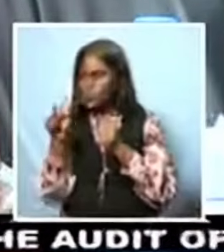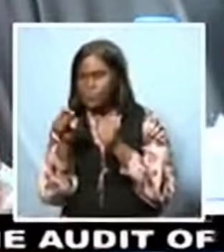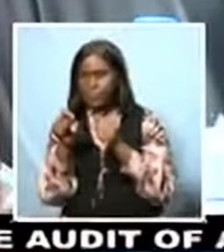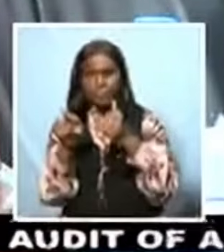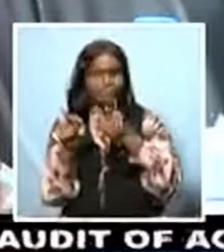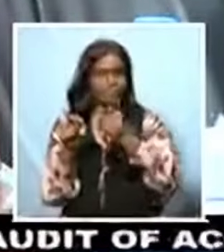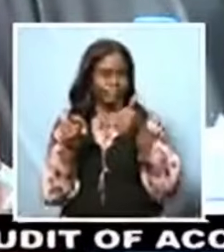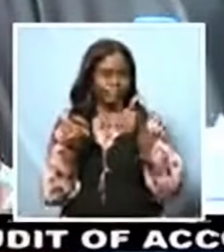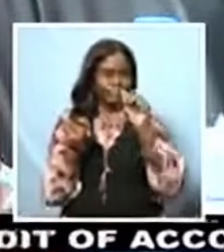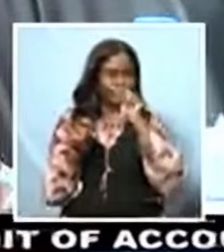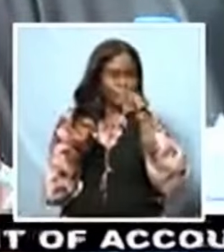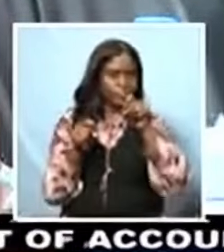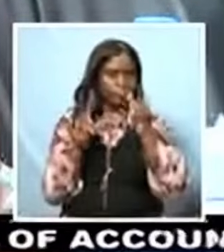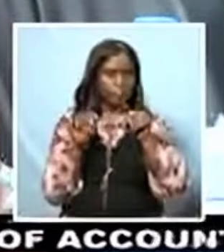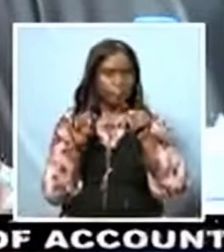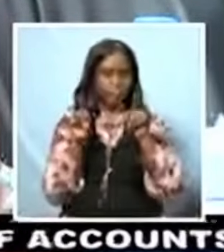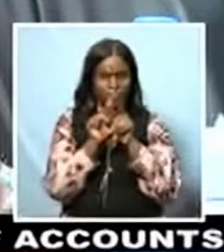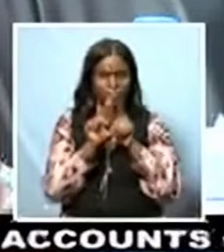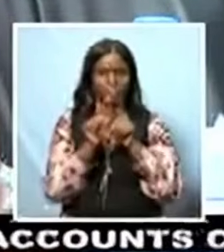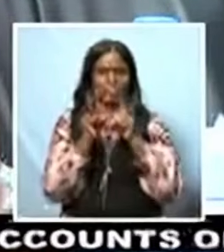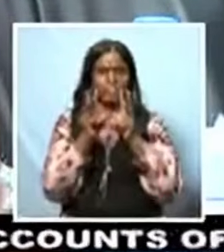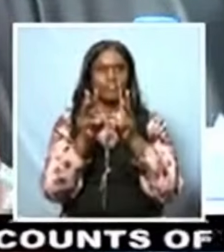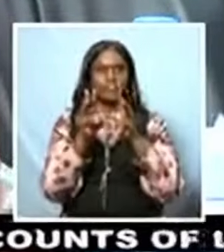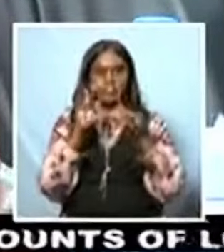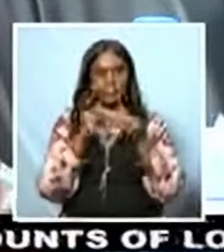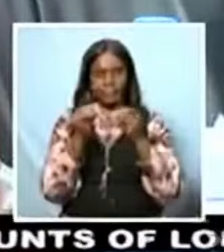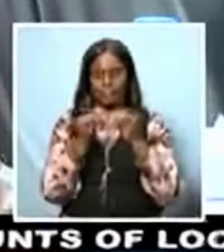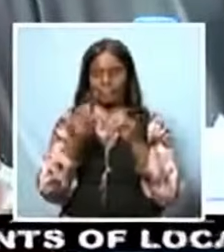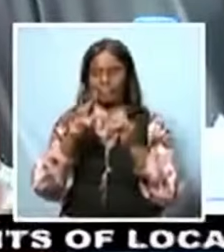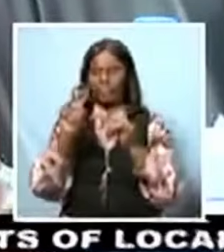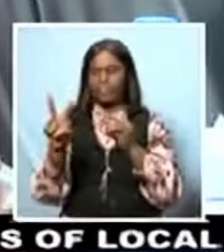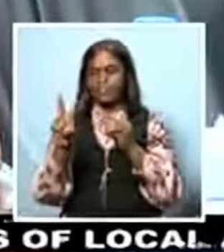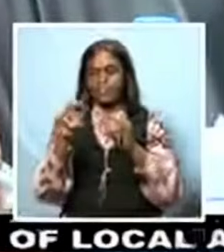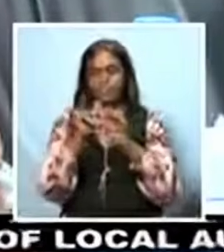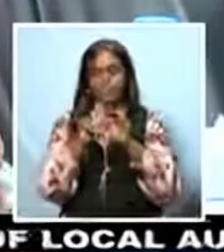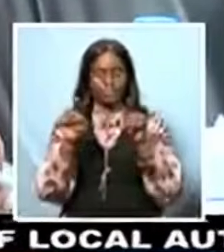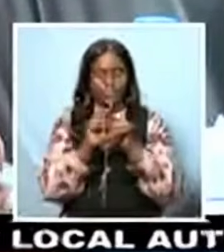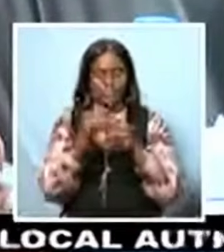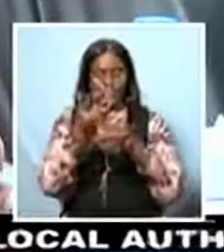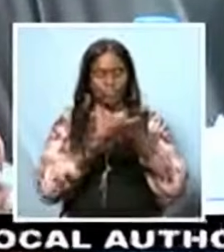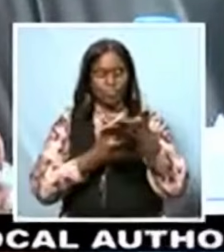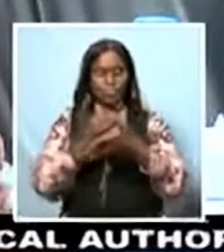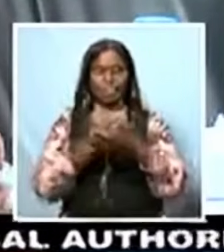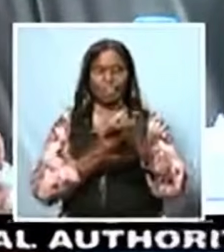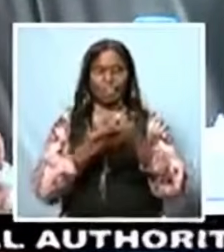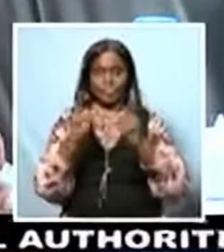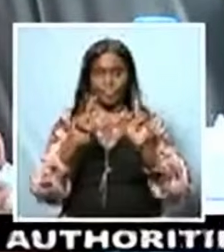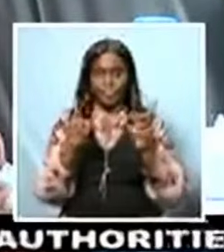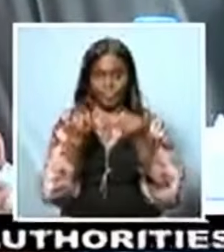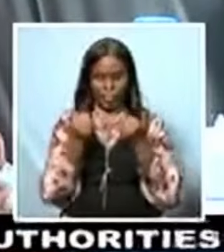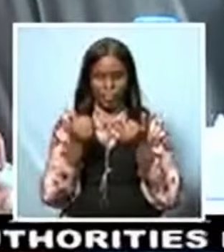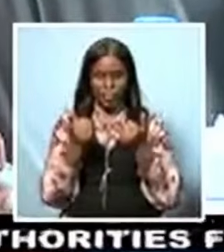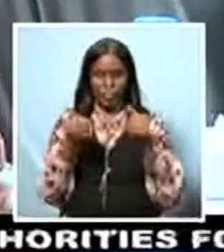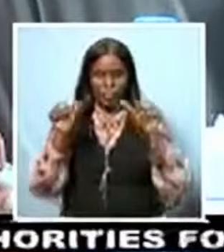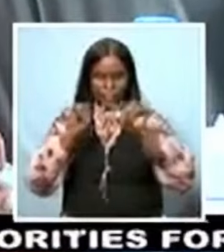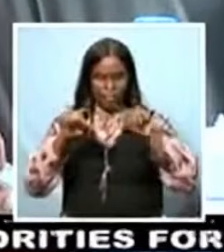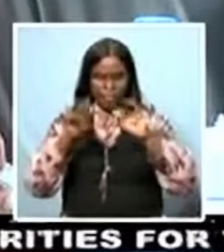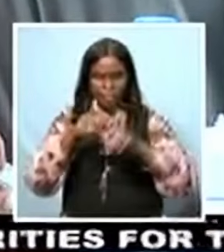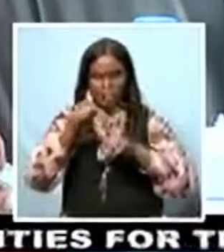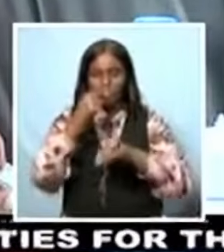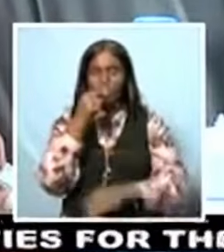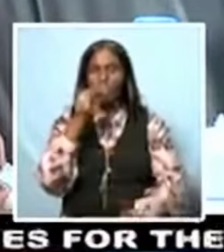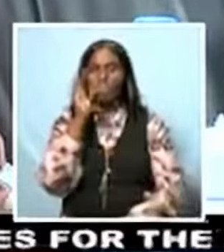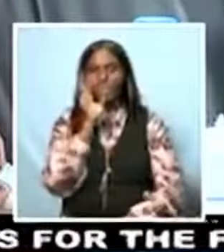to insure. And the same applies to Appendix 32 on the same page, where the auditors are